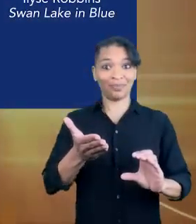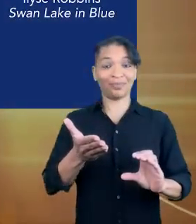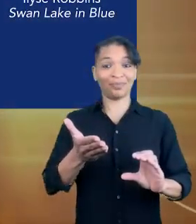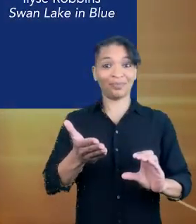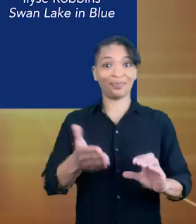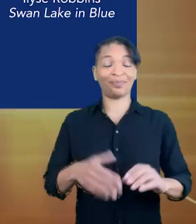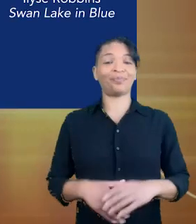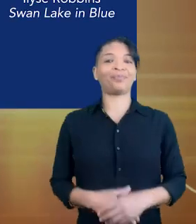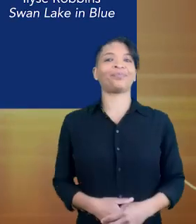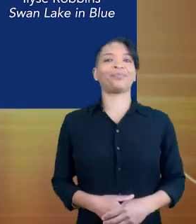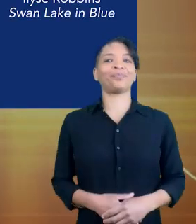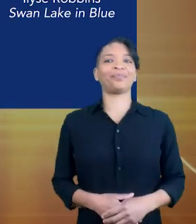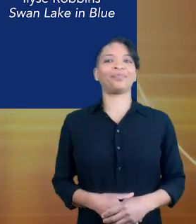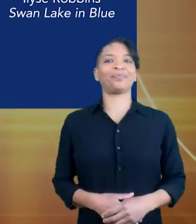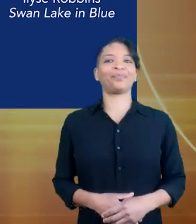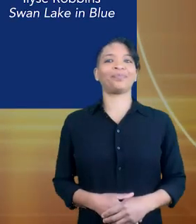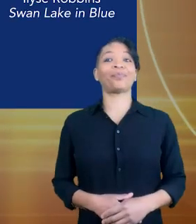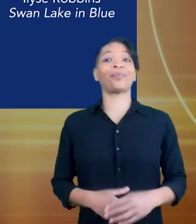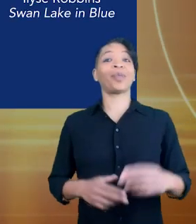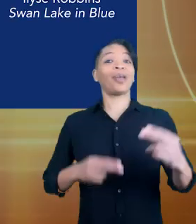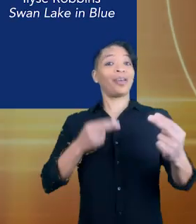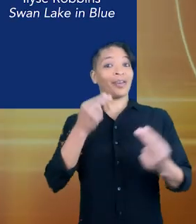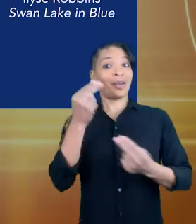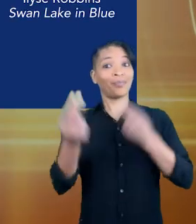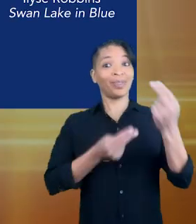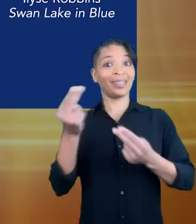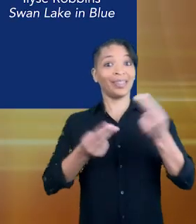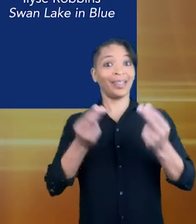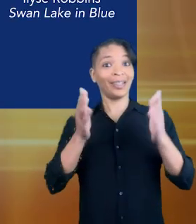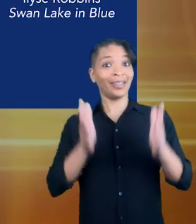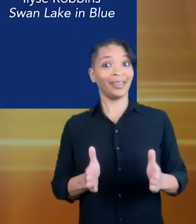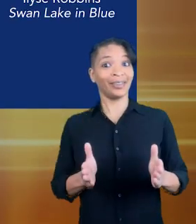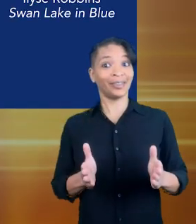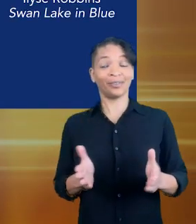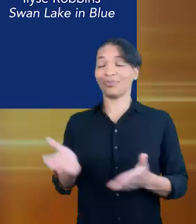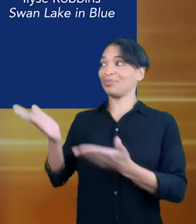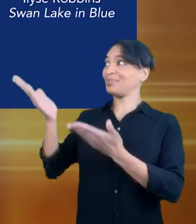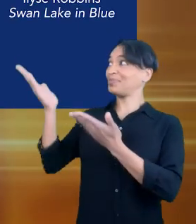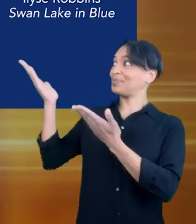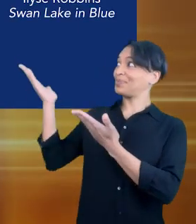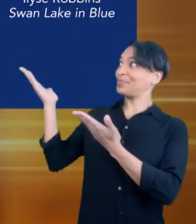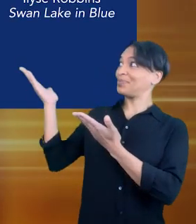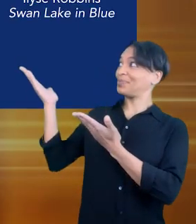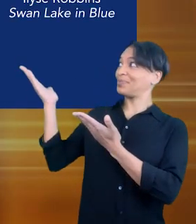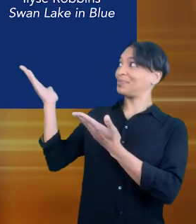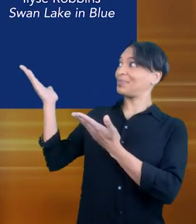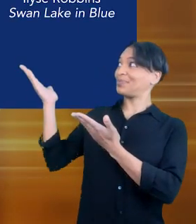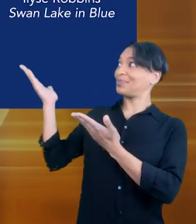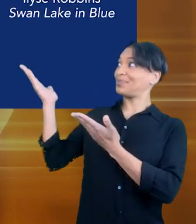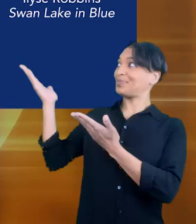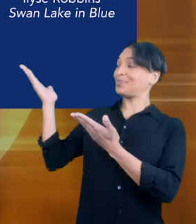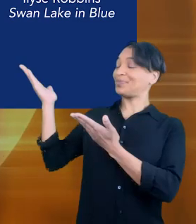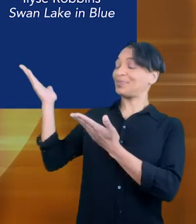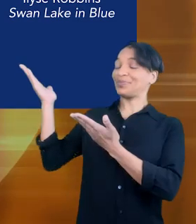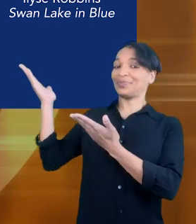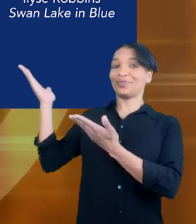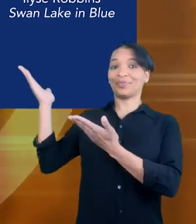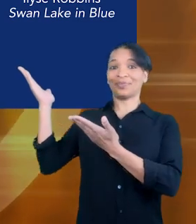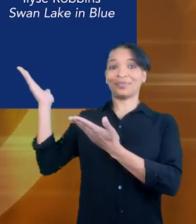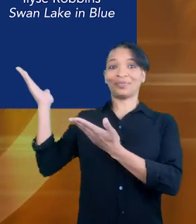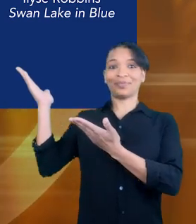Yawanda Odutoyimbo and Ruka White, Choir Boy, Speakeasy Stage Company; Kira Troilo,